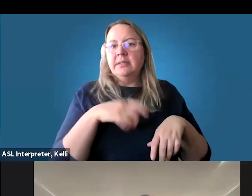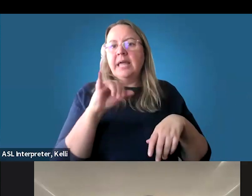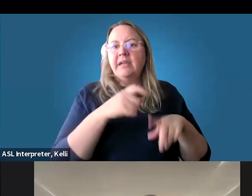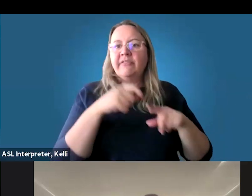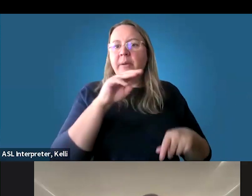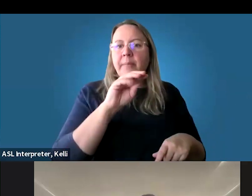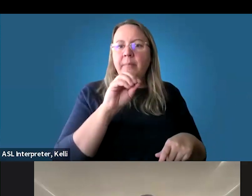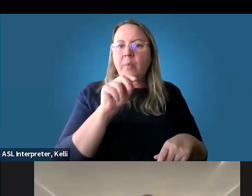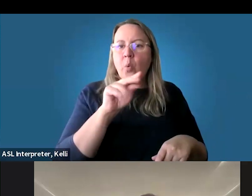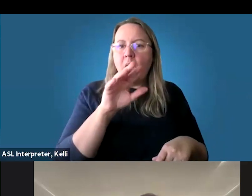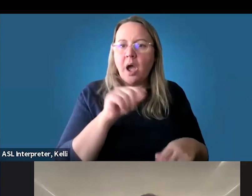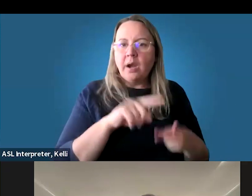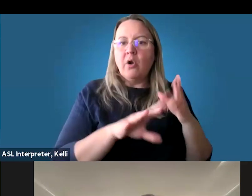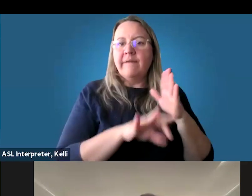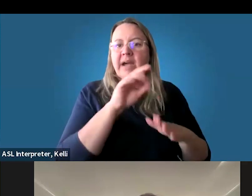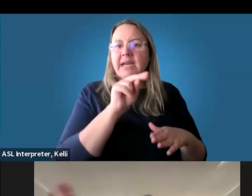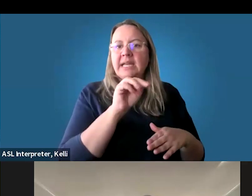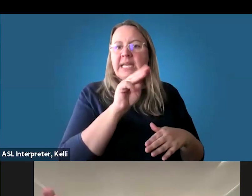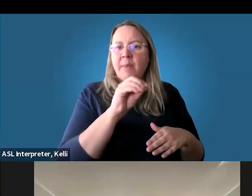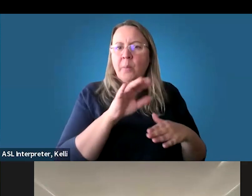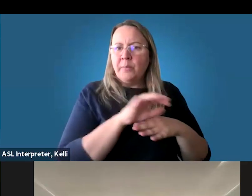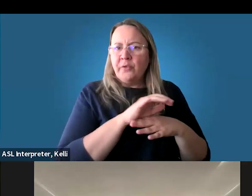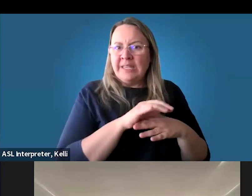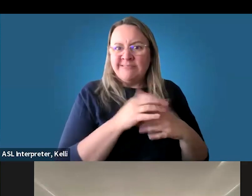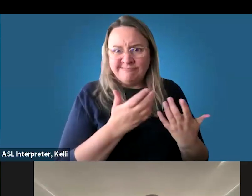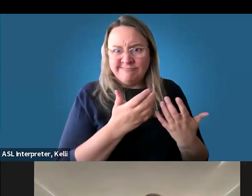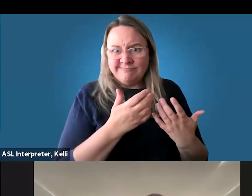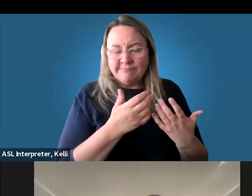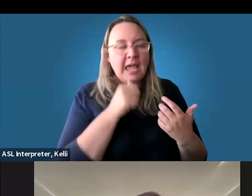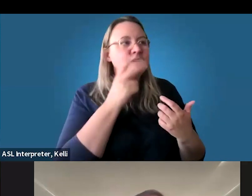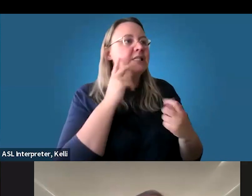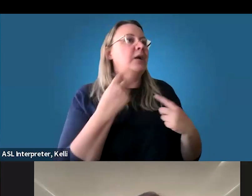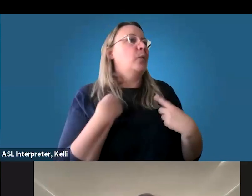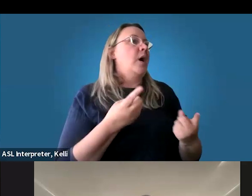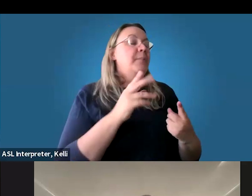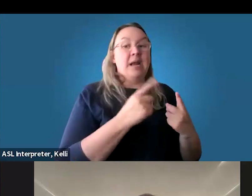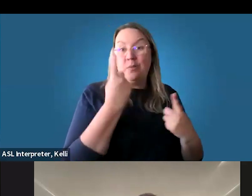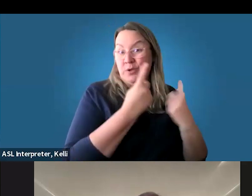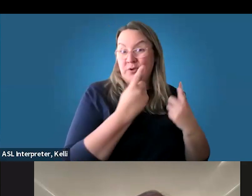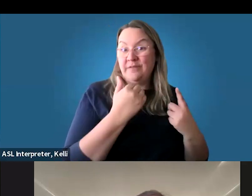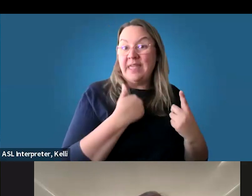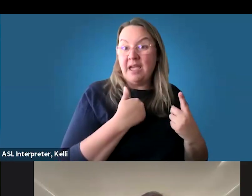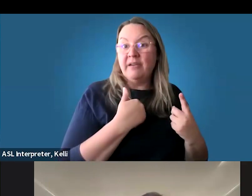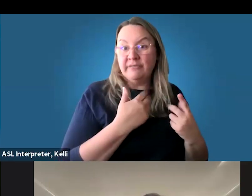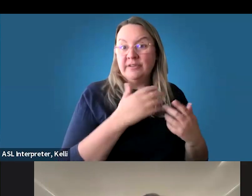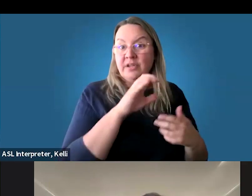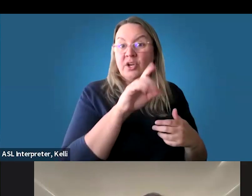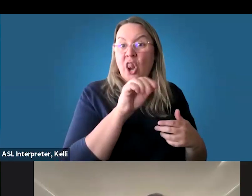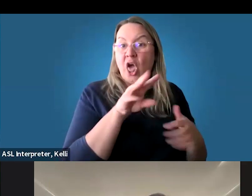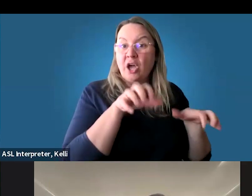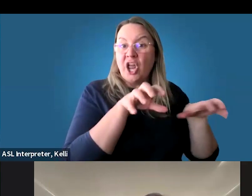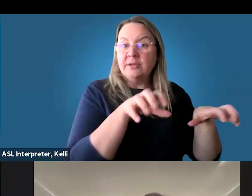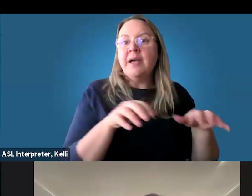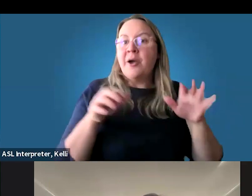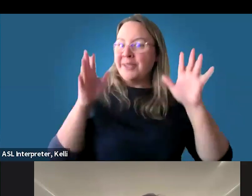from Finding Nemo. I wonder if I haven't seen one in the wild, but I wonder if sea turtles have claws. All right.